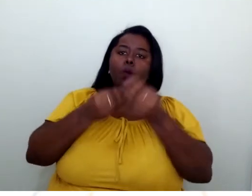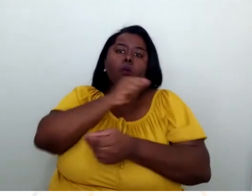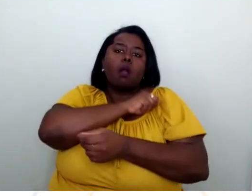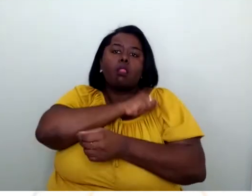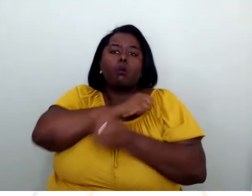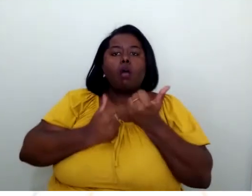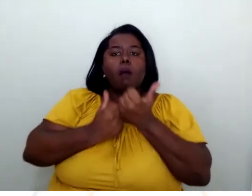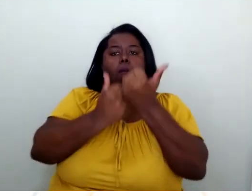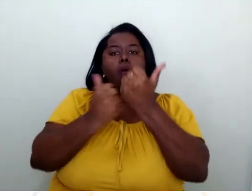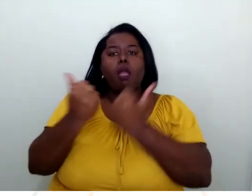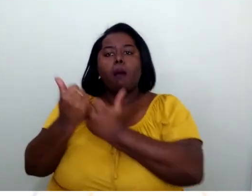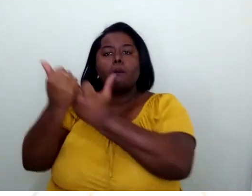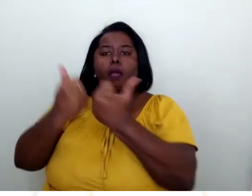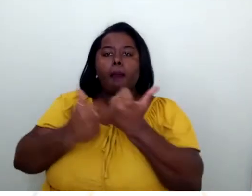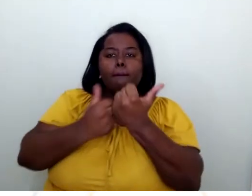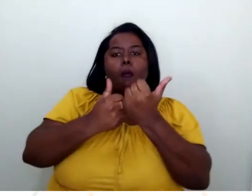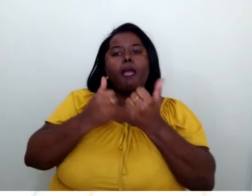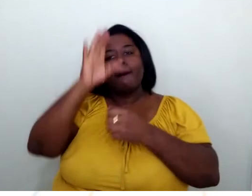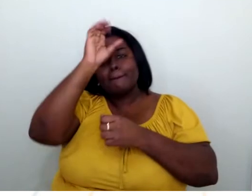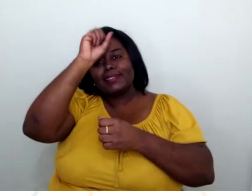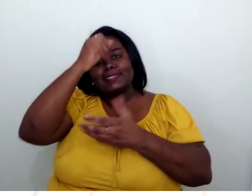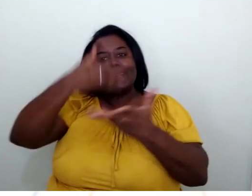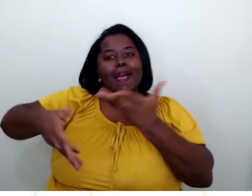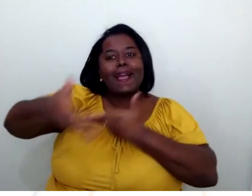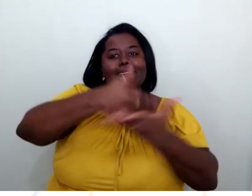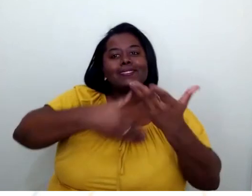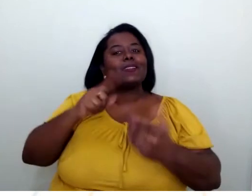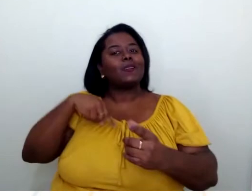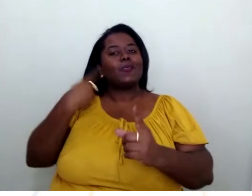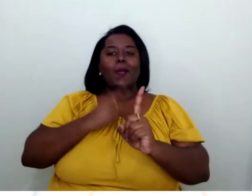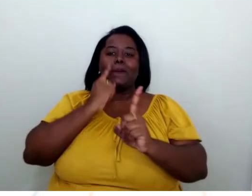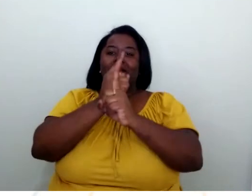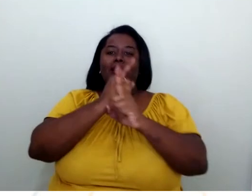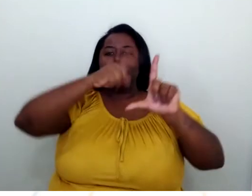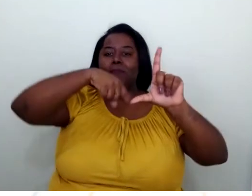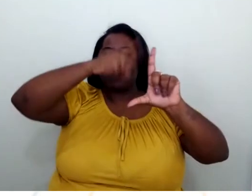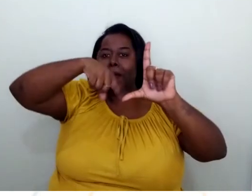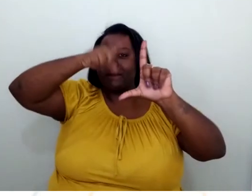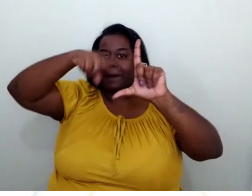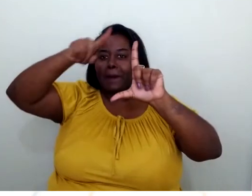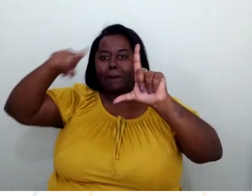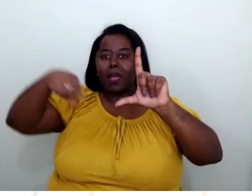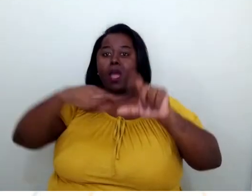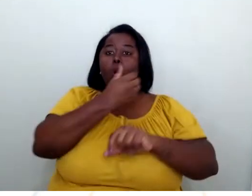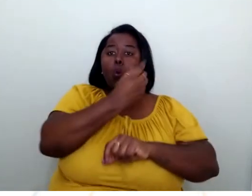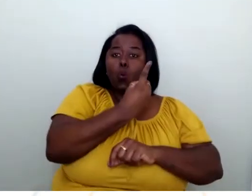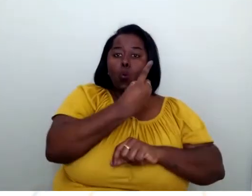qualitative methods to look at the student blog postings, and we looked at that in Google Docs.